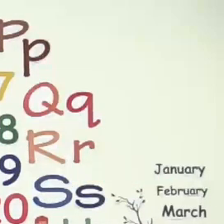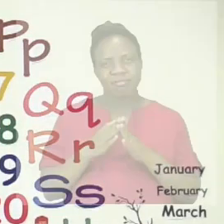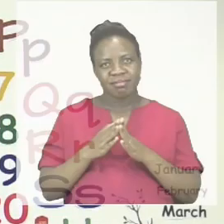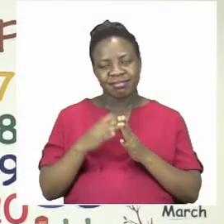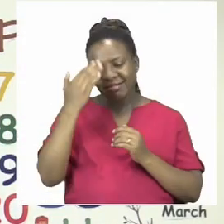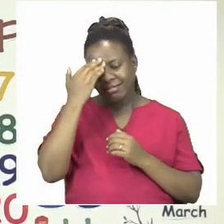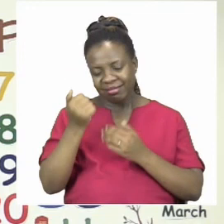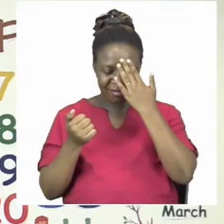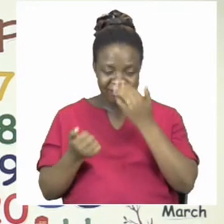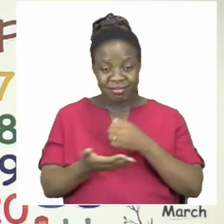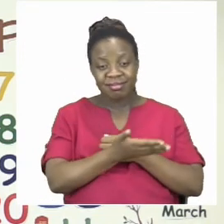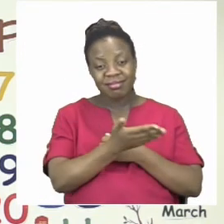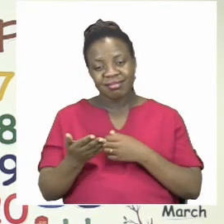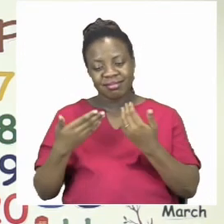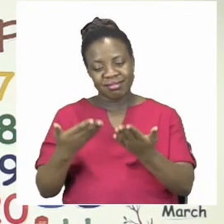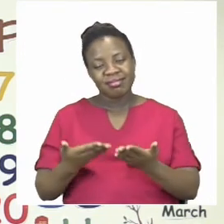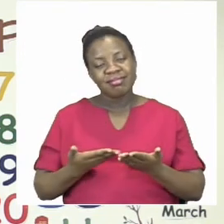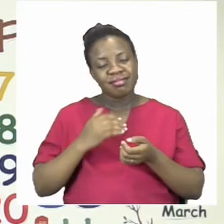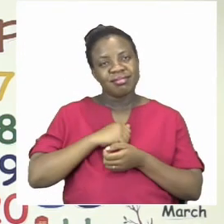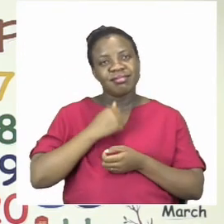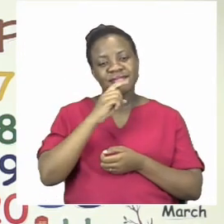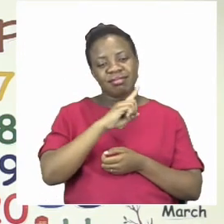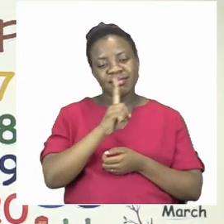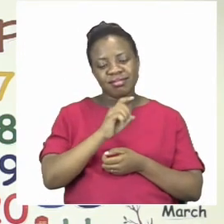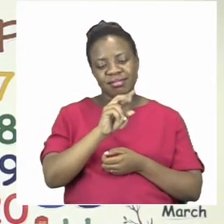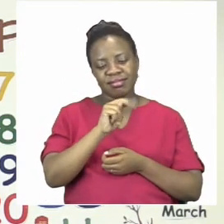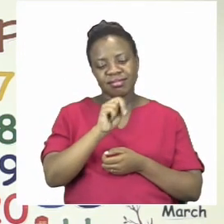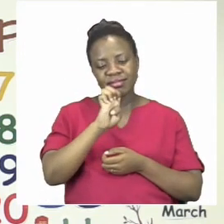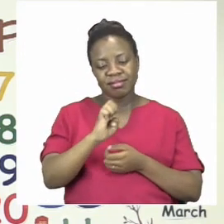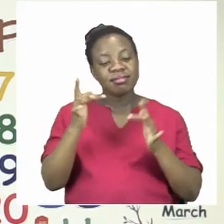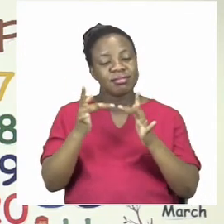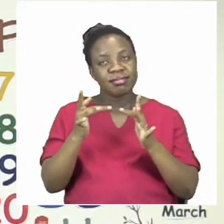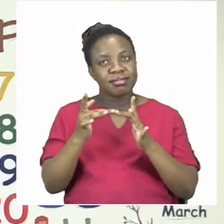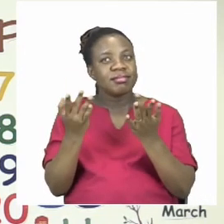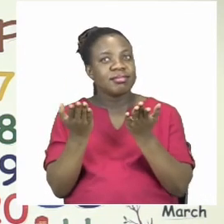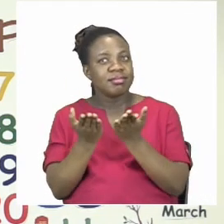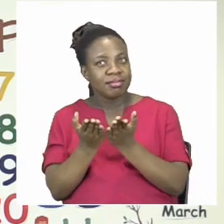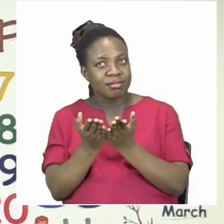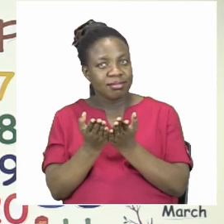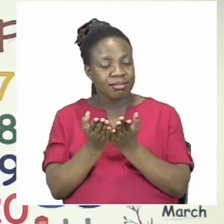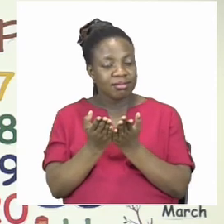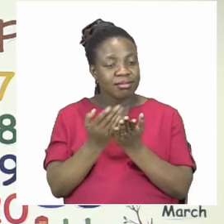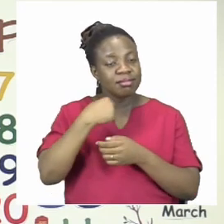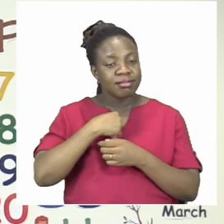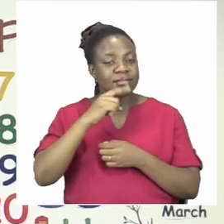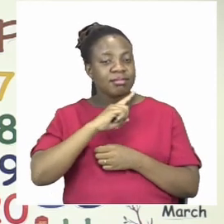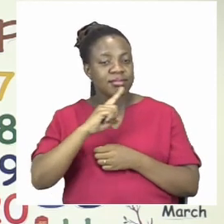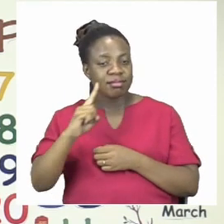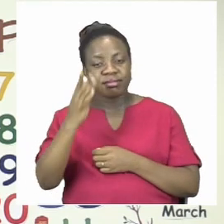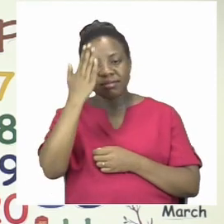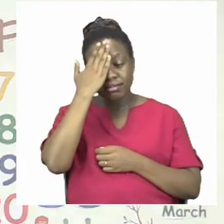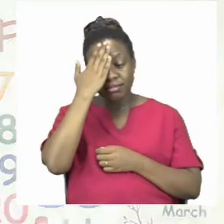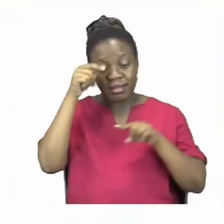Good day, everyone. Welcome to My Zone Online School. I am Teacher Hartung, and our theme this